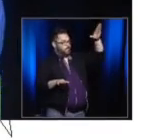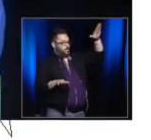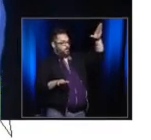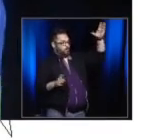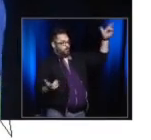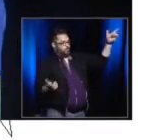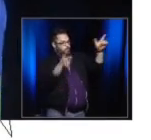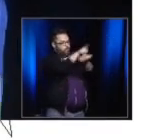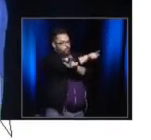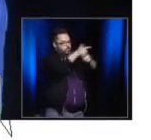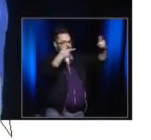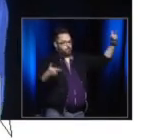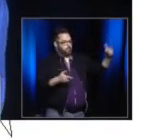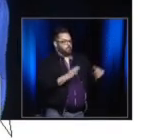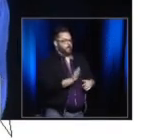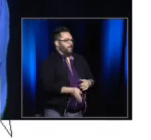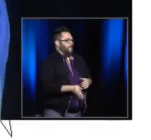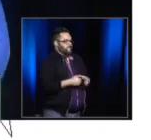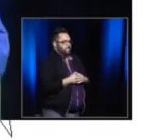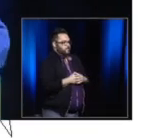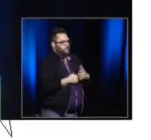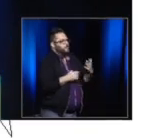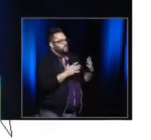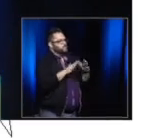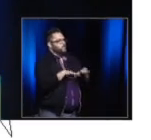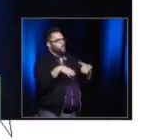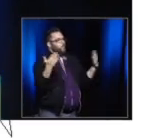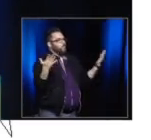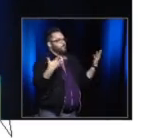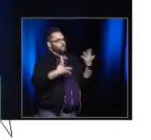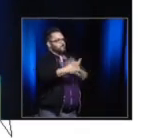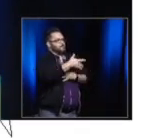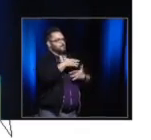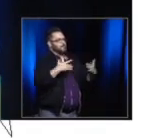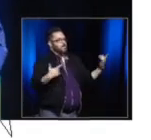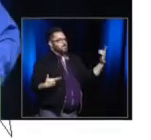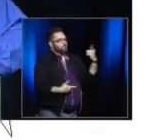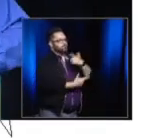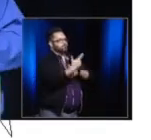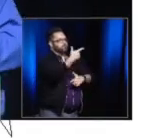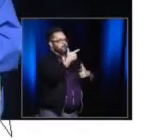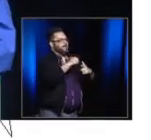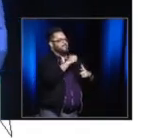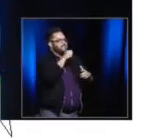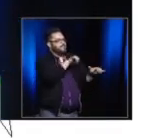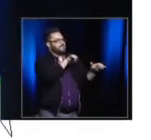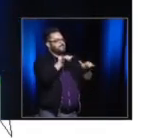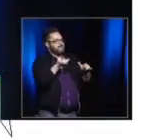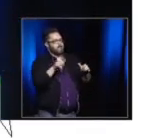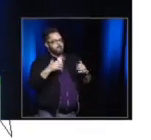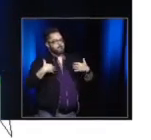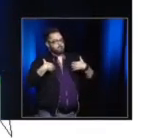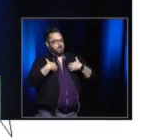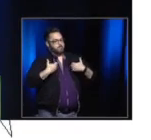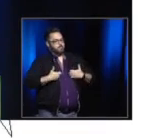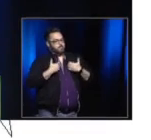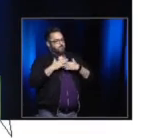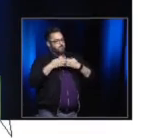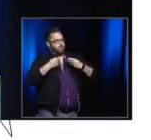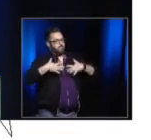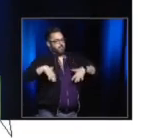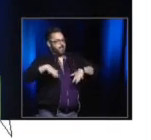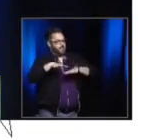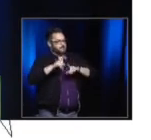It's a continuous open society. That's very unlike terrestrial mammals, where mammals that have complex social